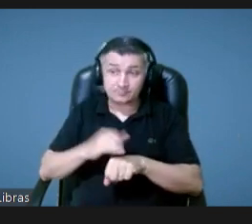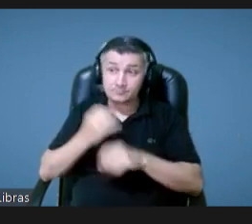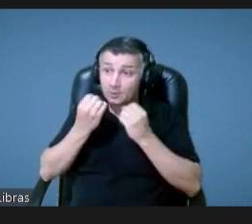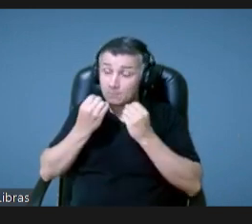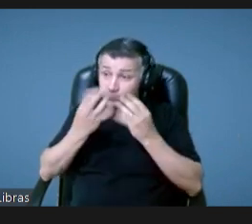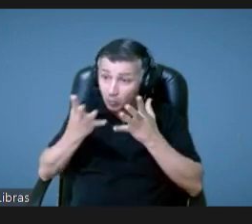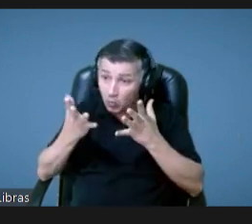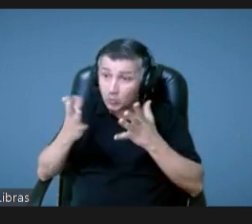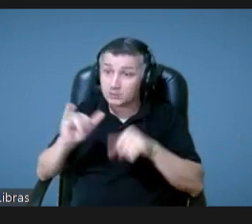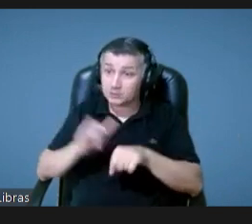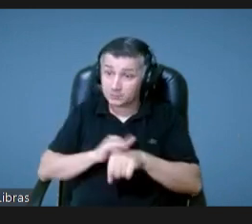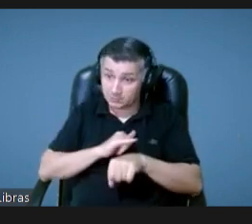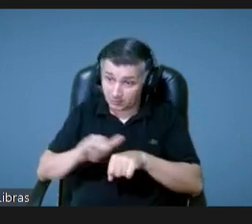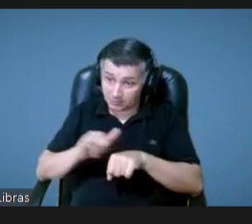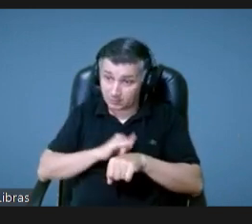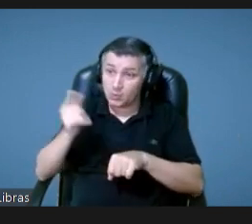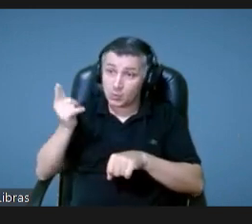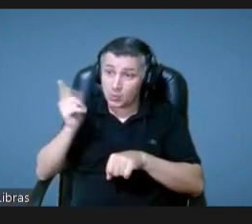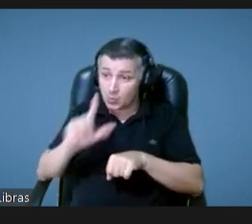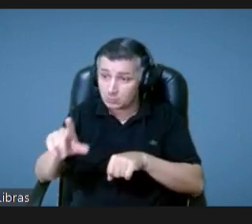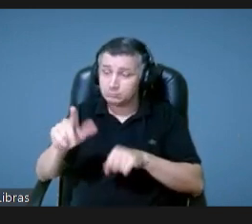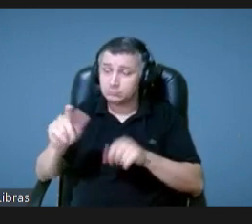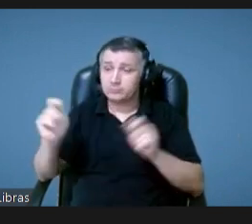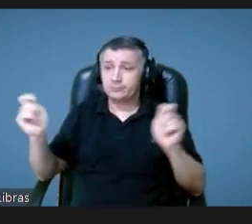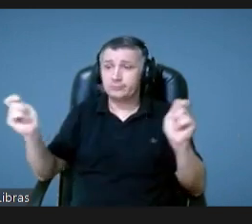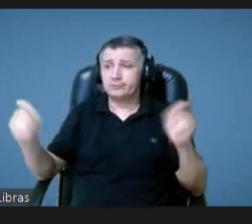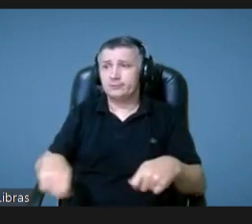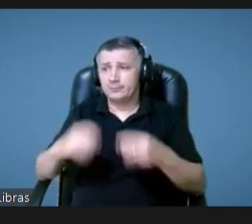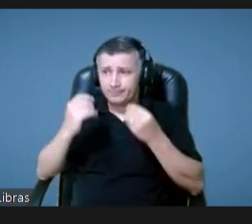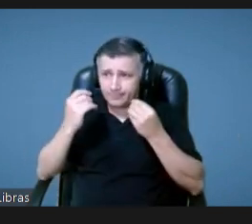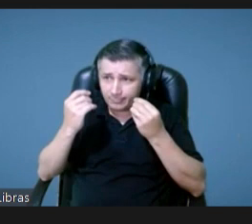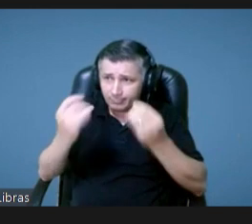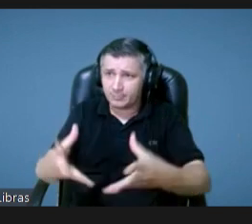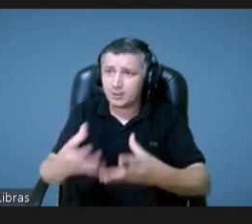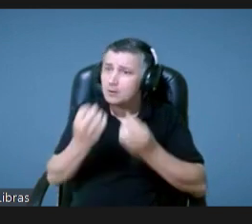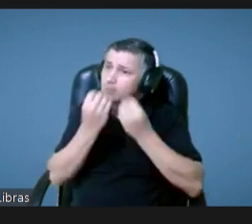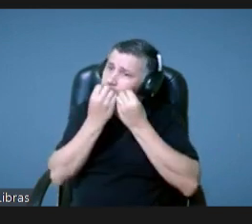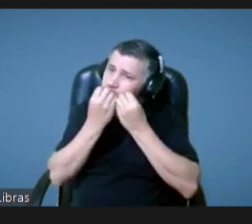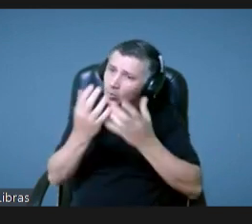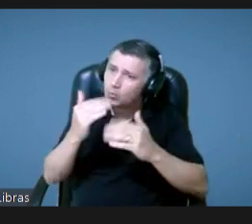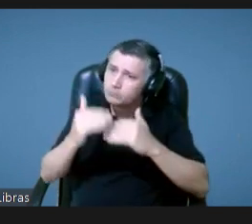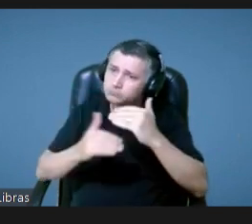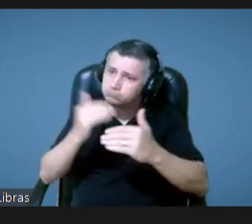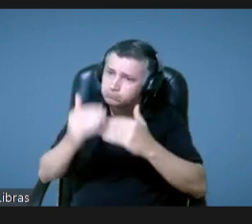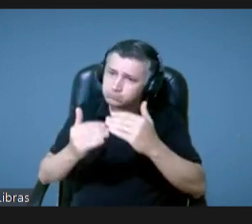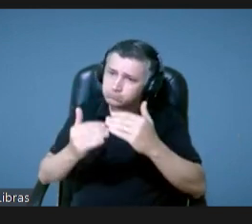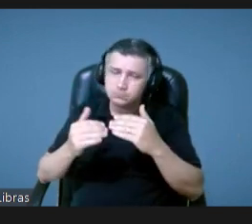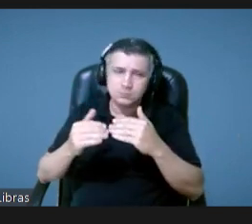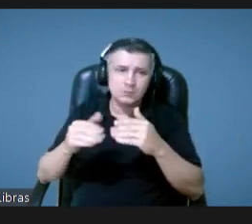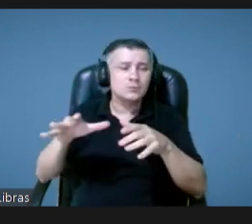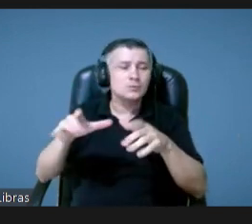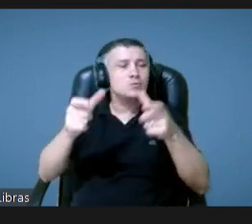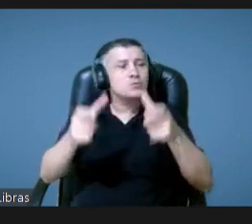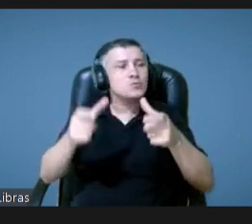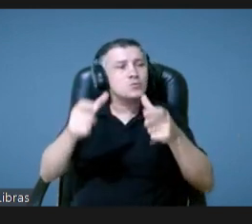has proven to be a good strategy that allows us to